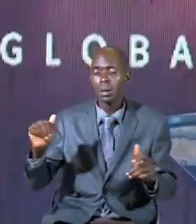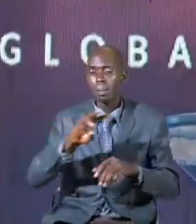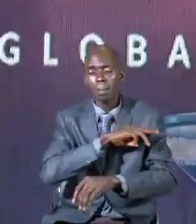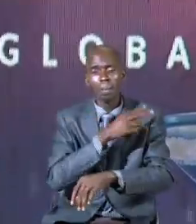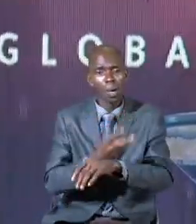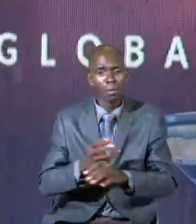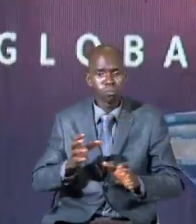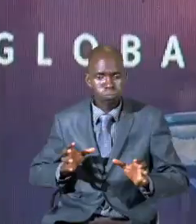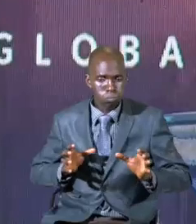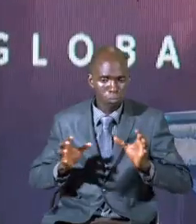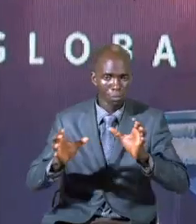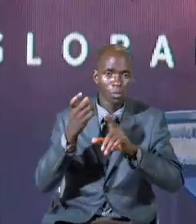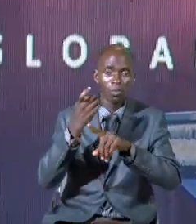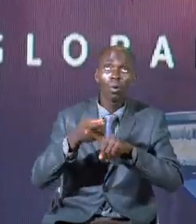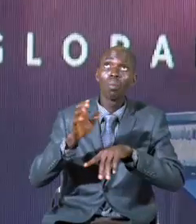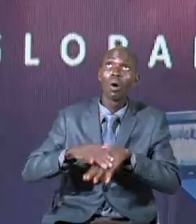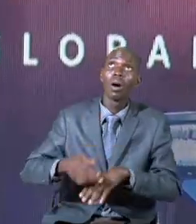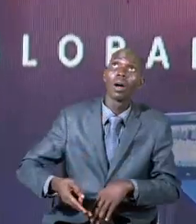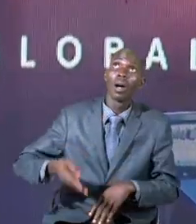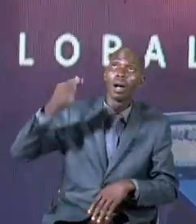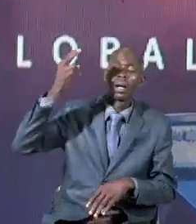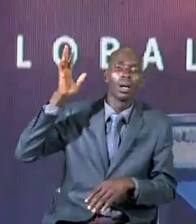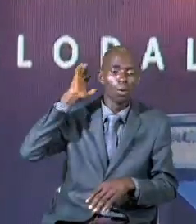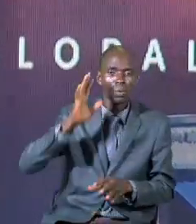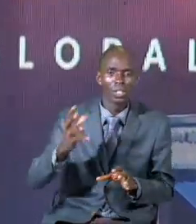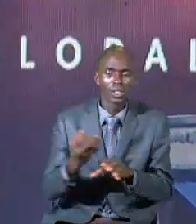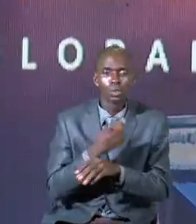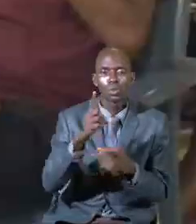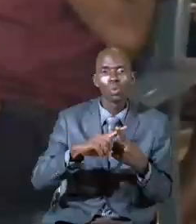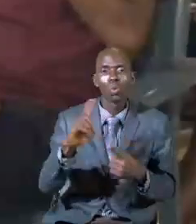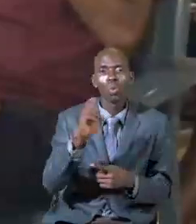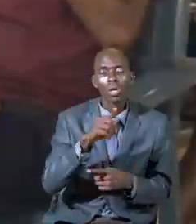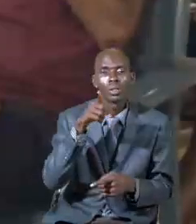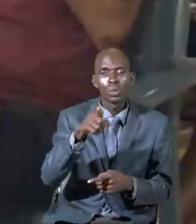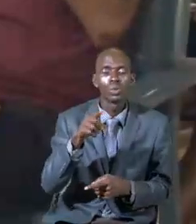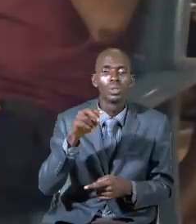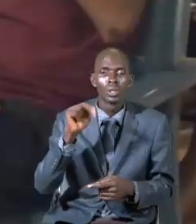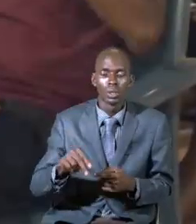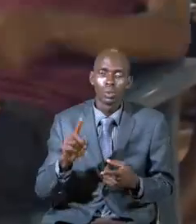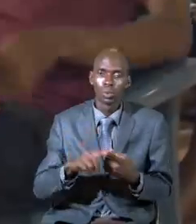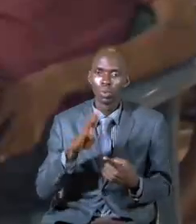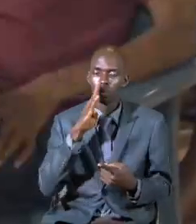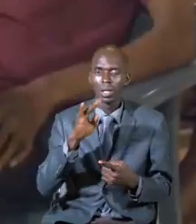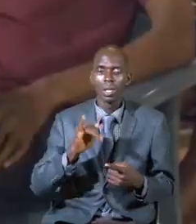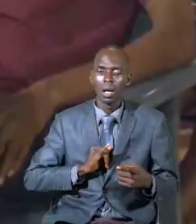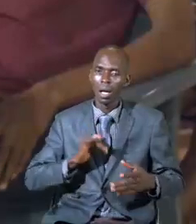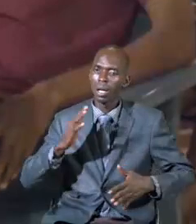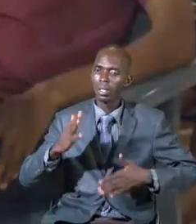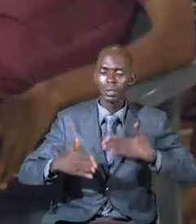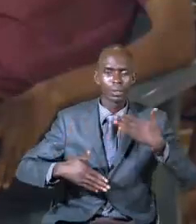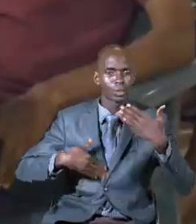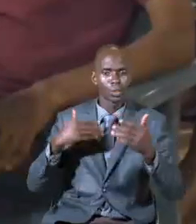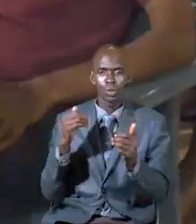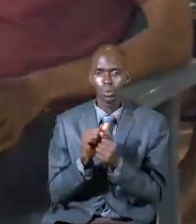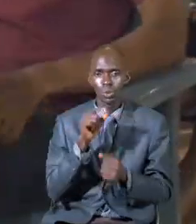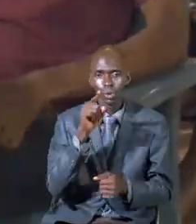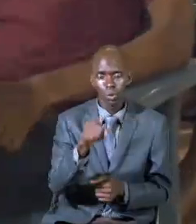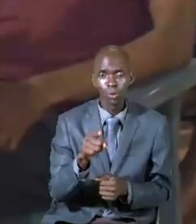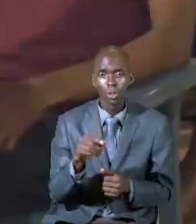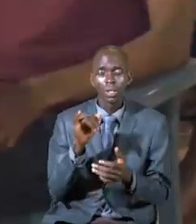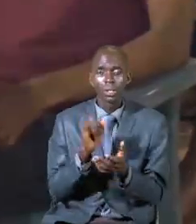where you ought to be. I rejoice with you. That is going to start in your life tonight